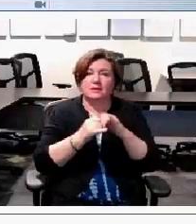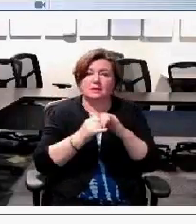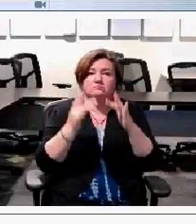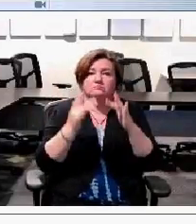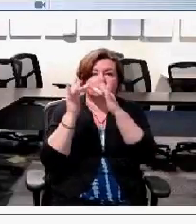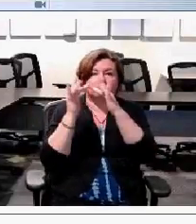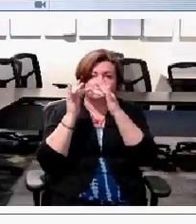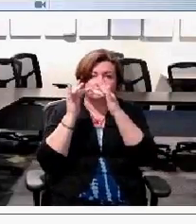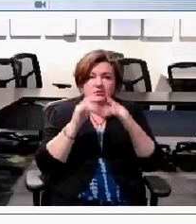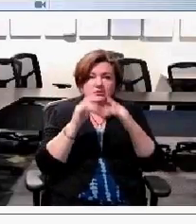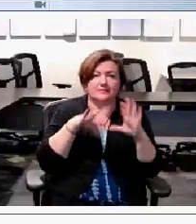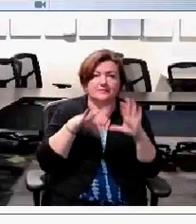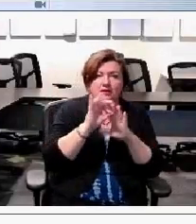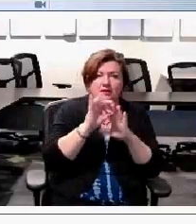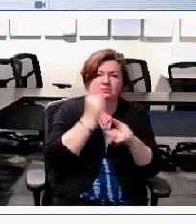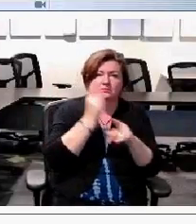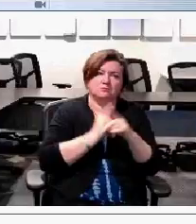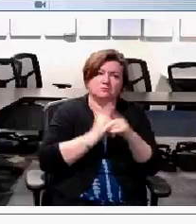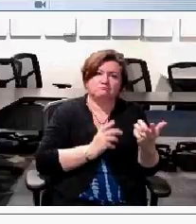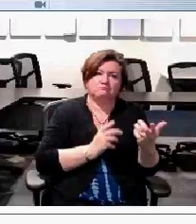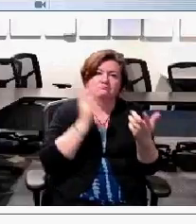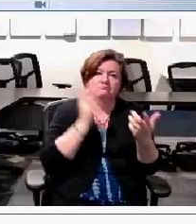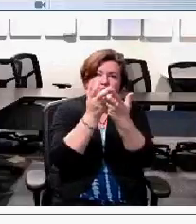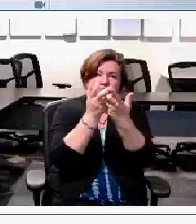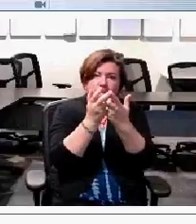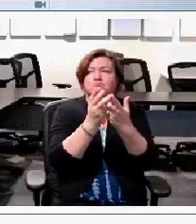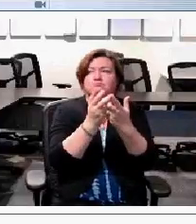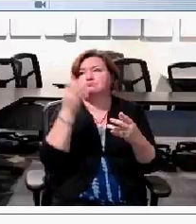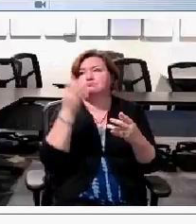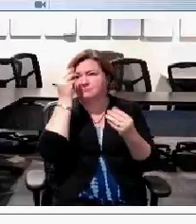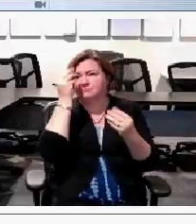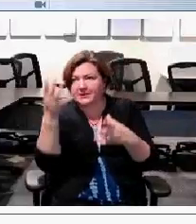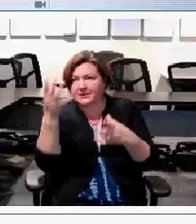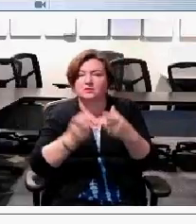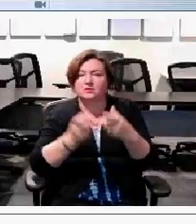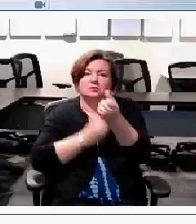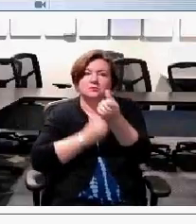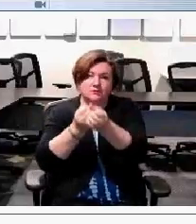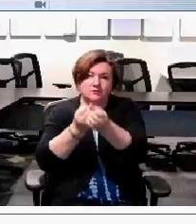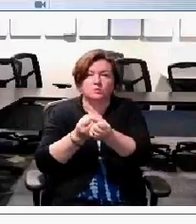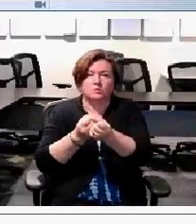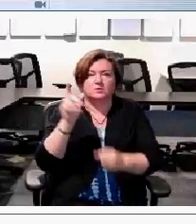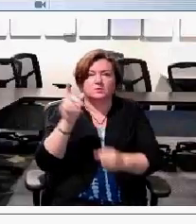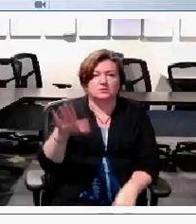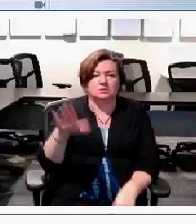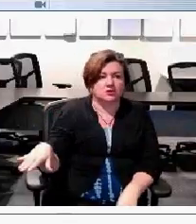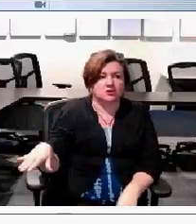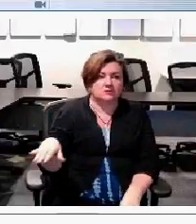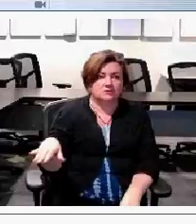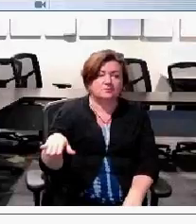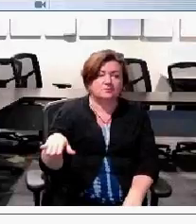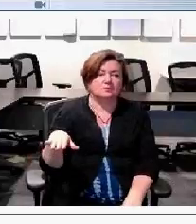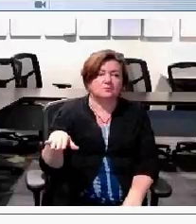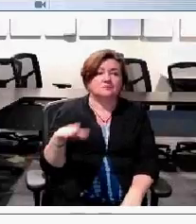and being able to find the right information to support that child in another city other